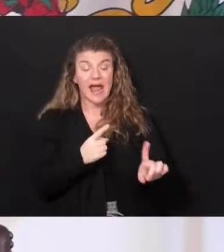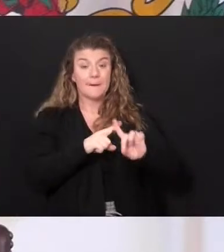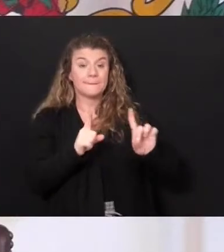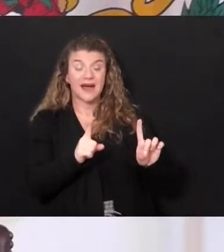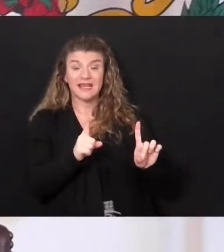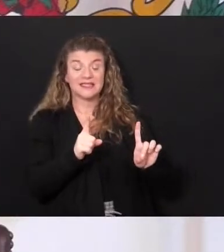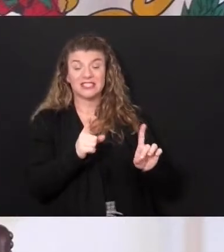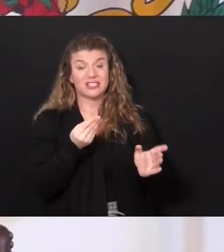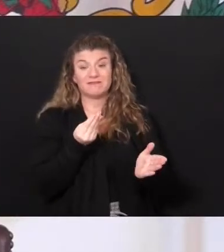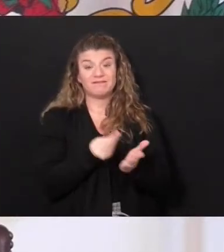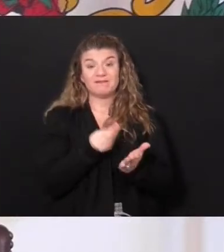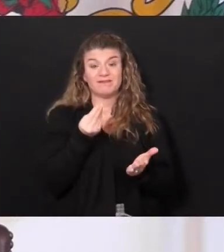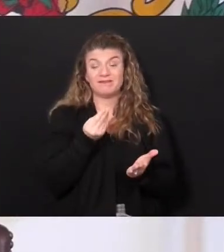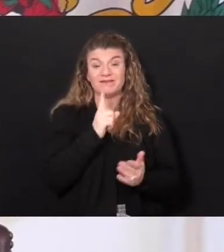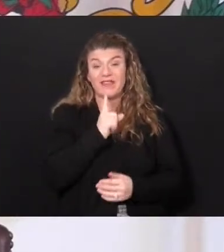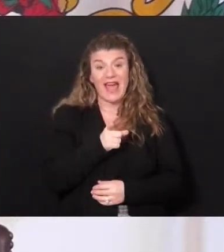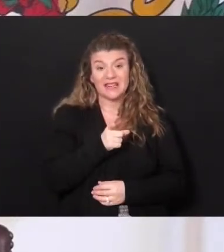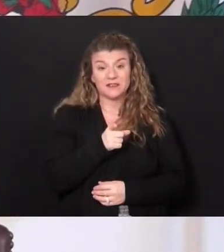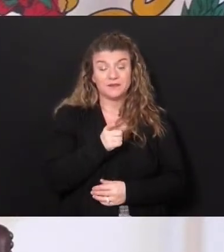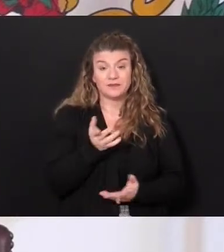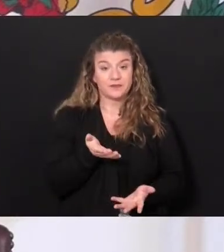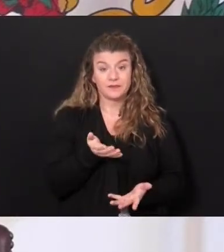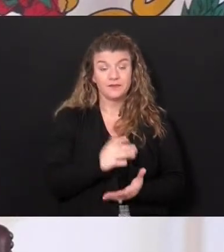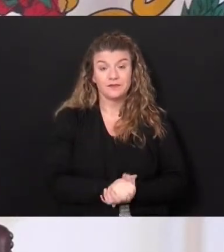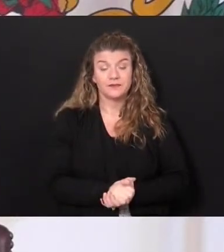just fact. You know,